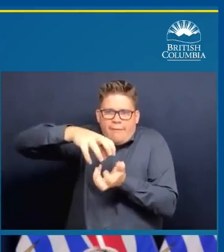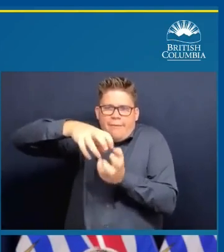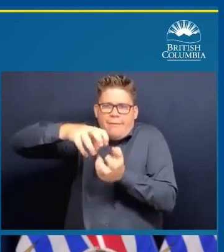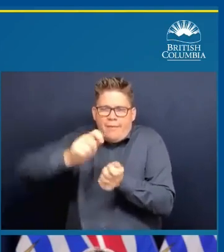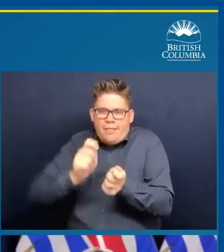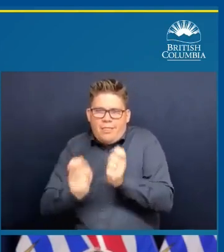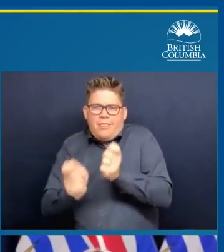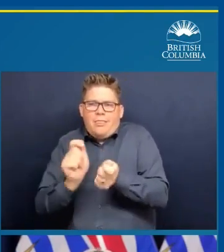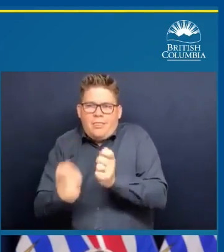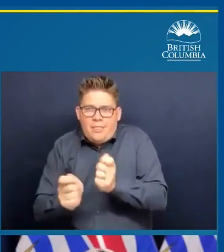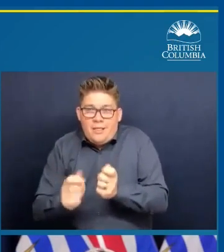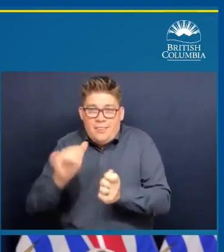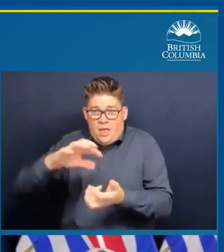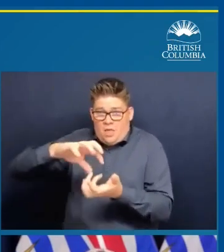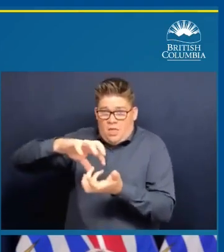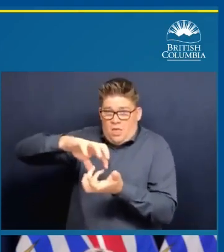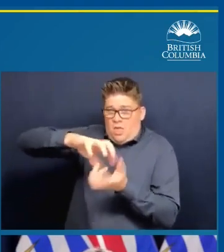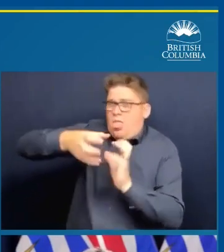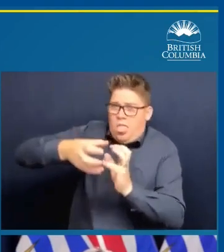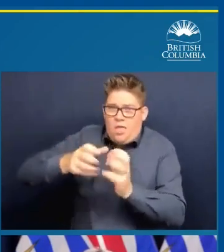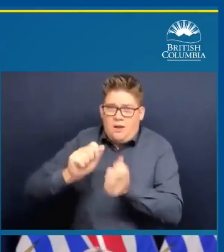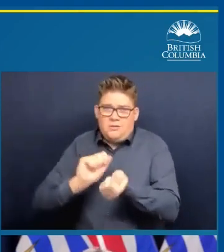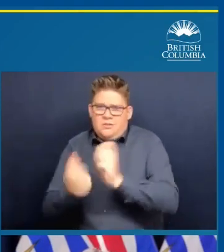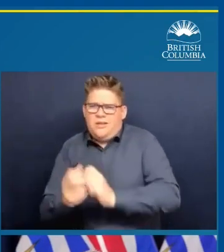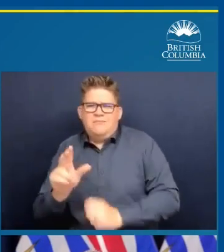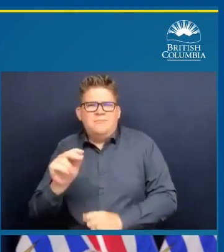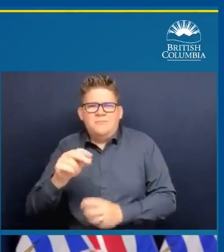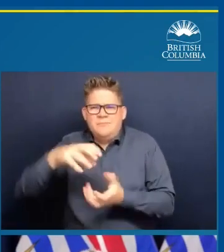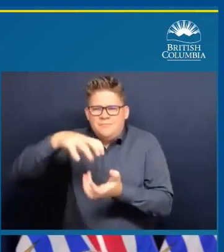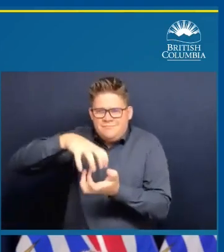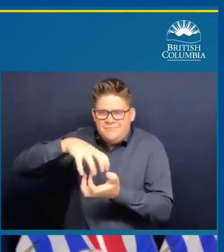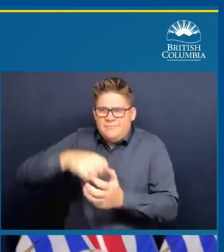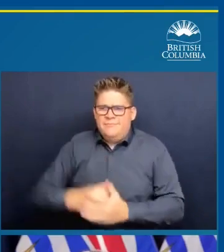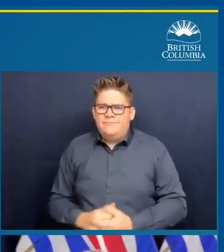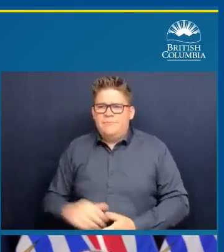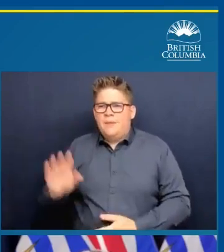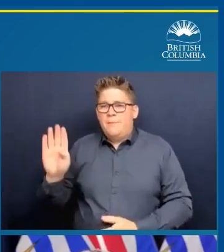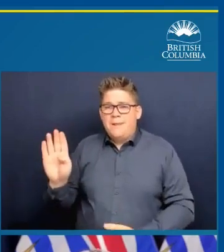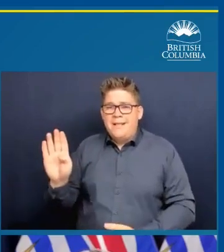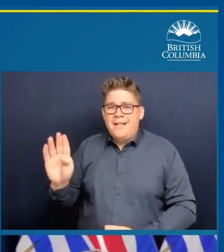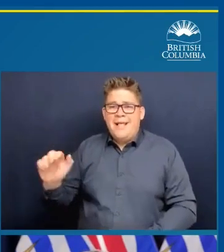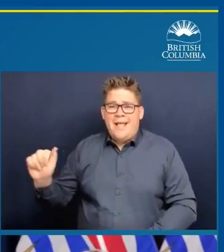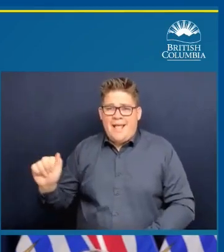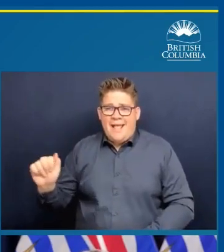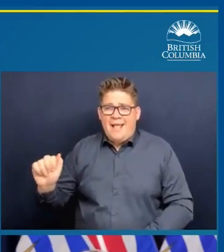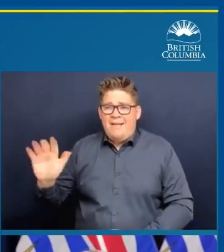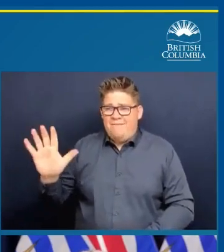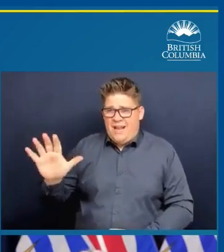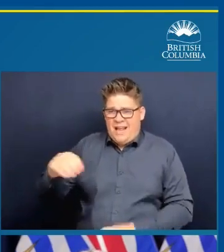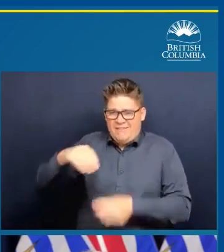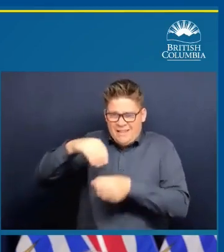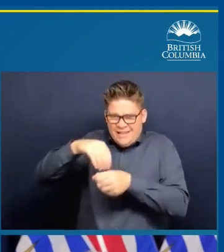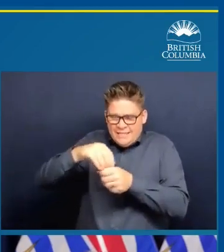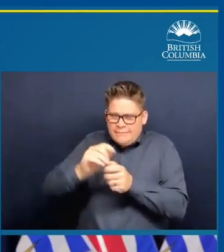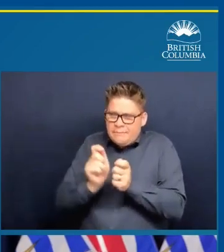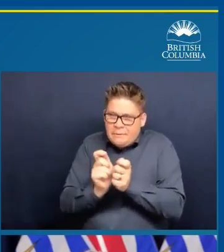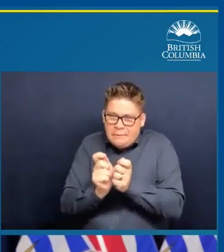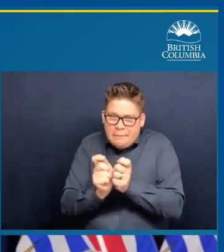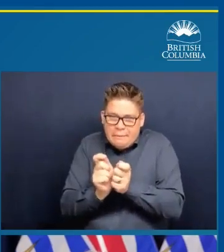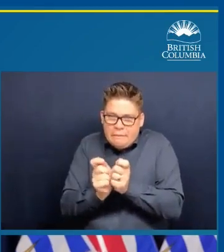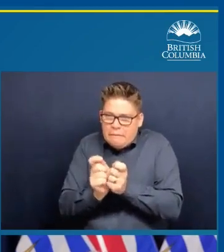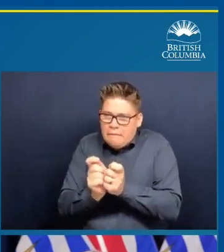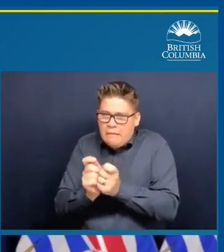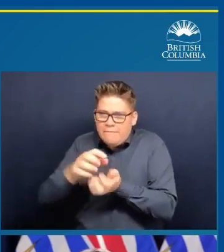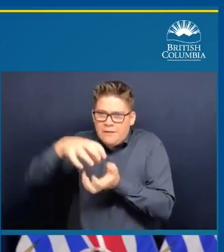a different variants of the BA5 with slightly different mutations. And so we're continuing to follow that really closely. It is